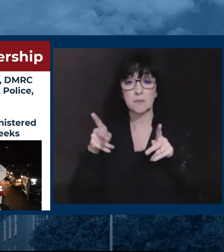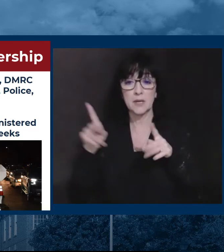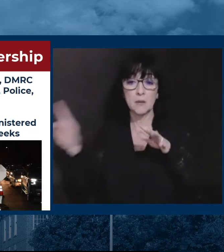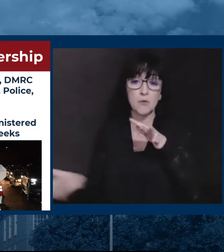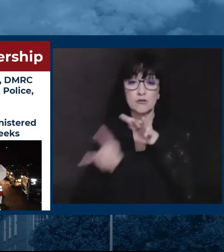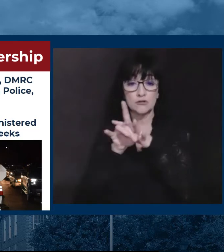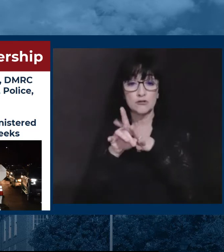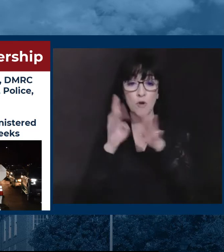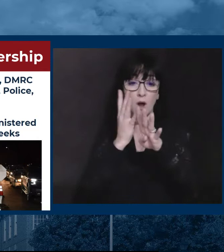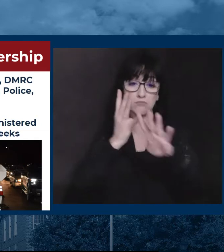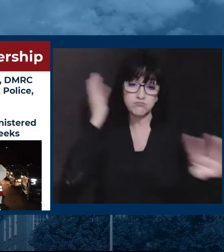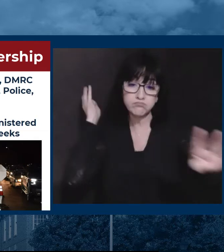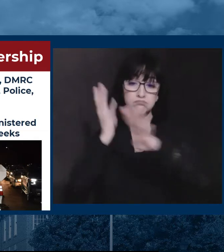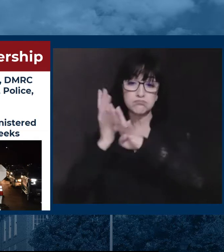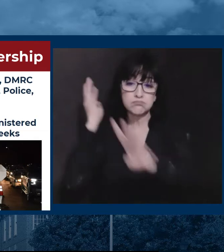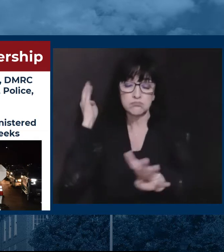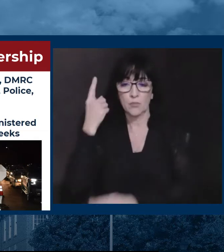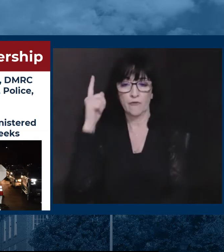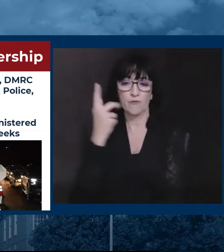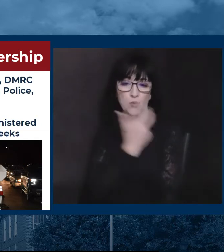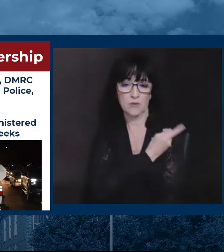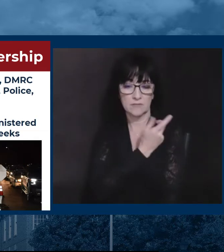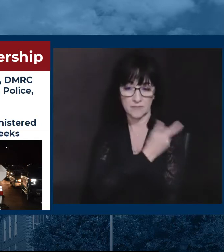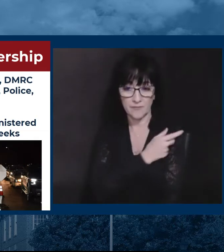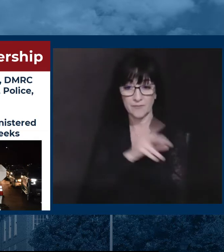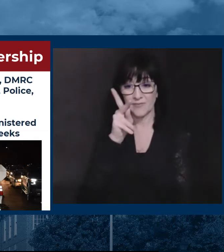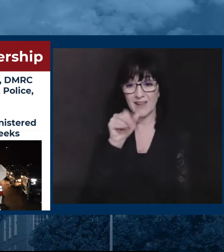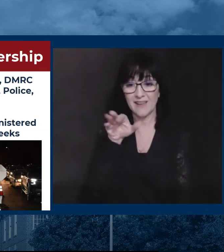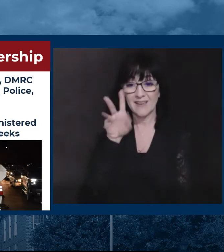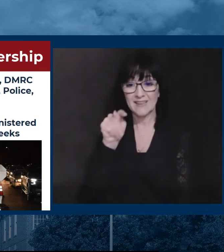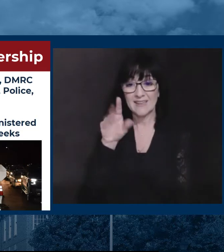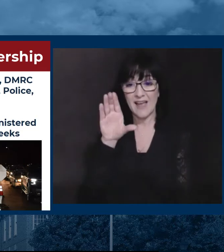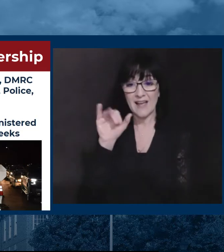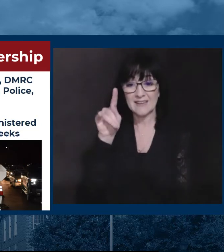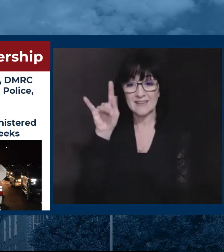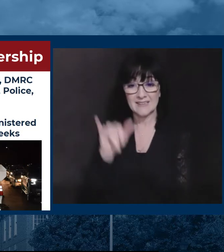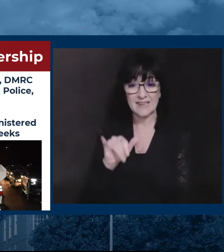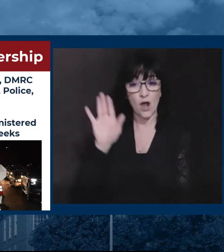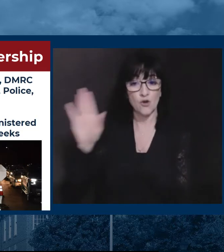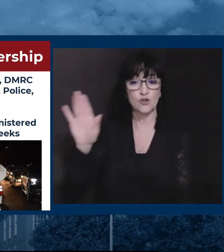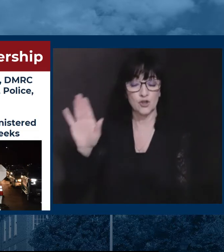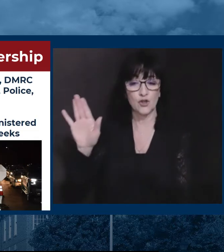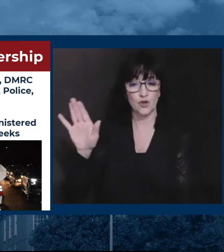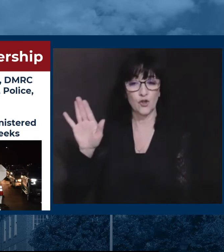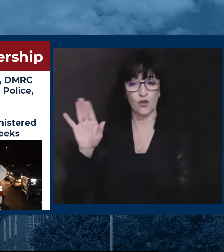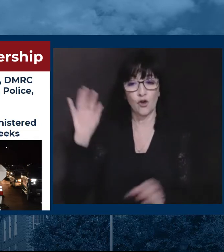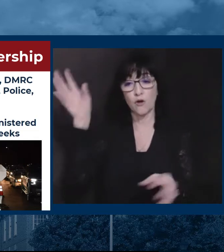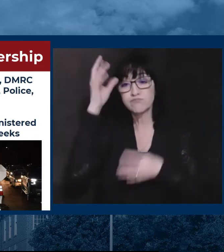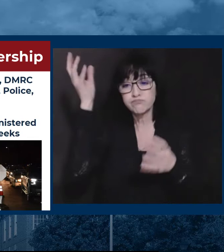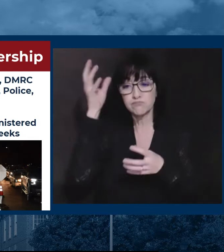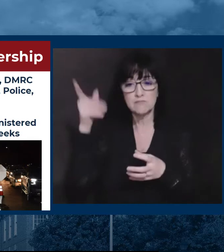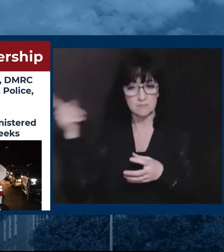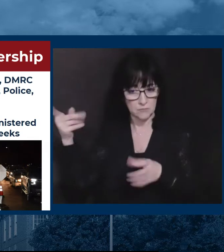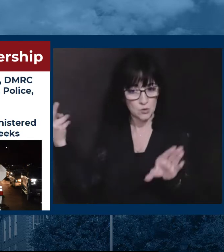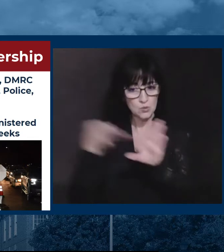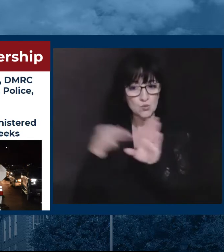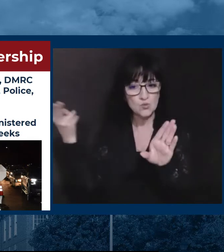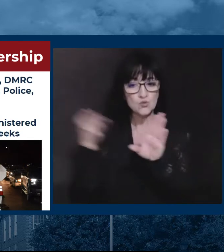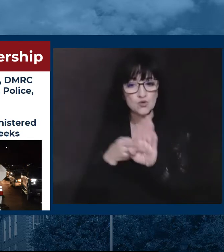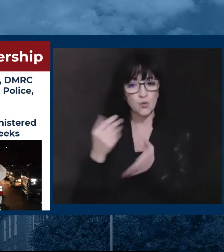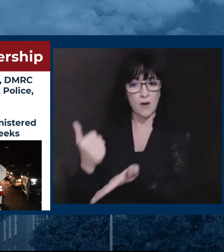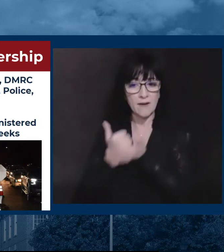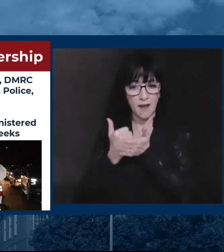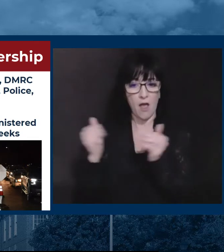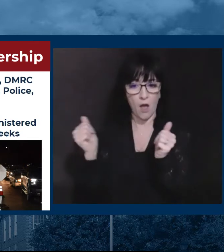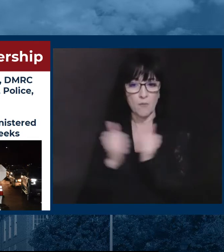a great success. Kent County paramedics and the Medical Reserve Corps, along with some DPH staff, consistent